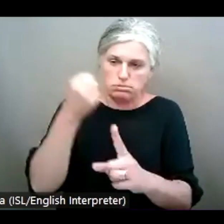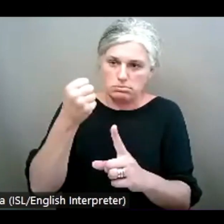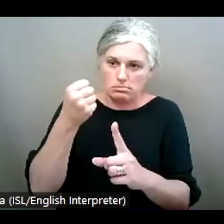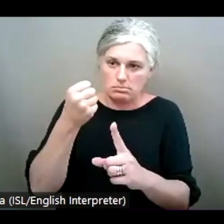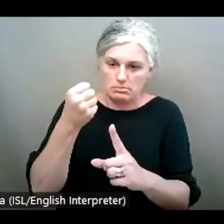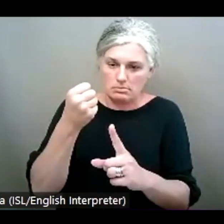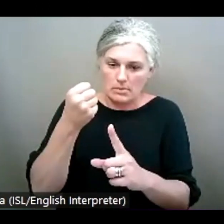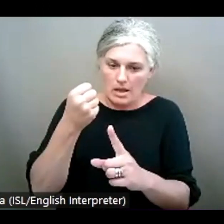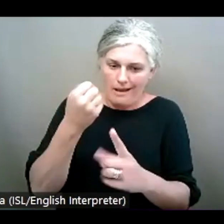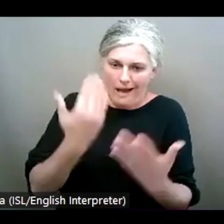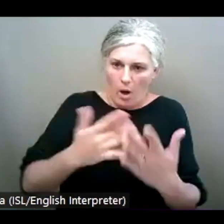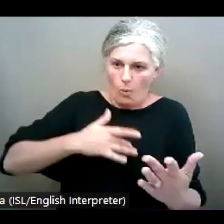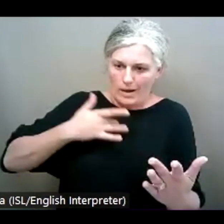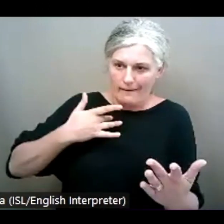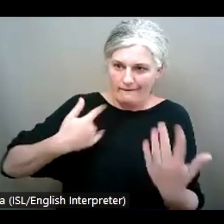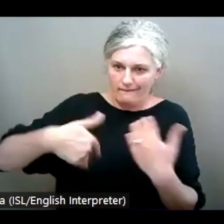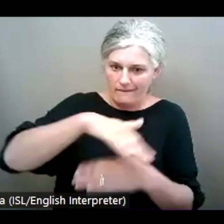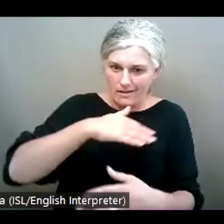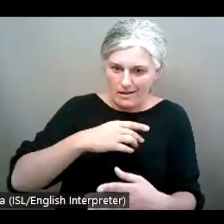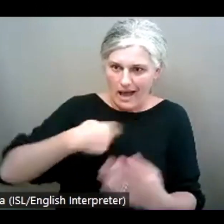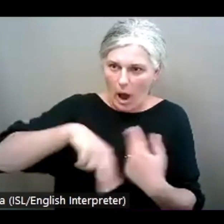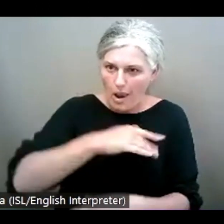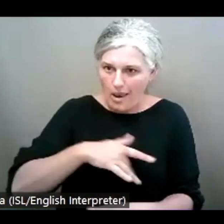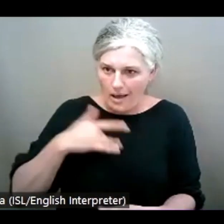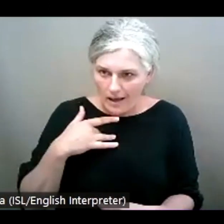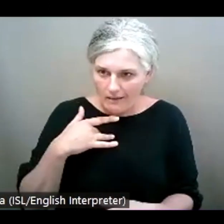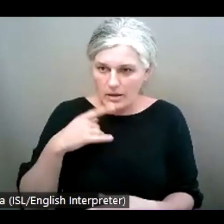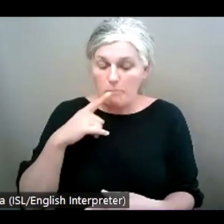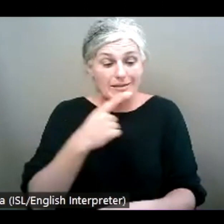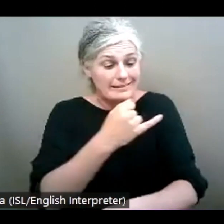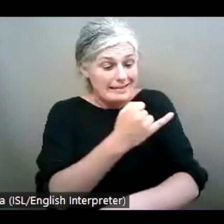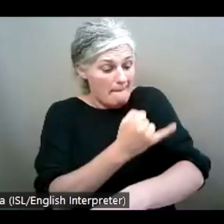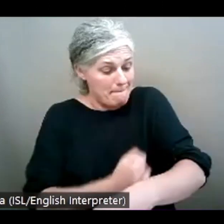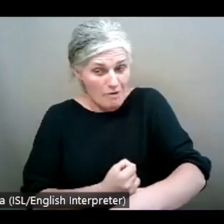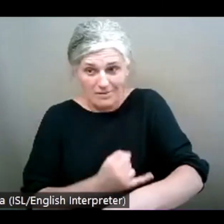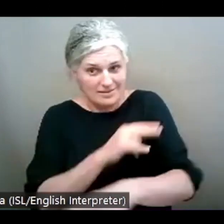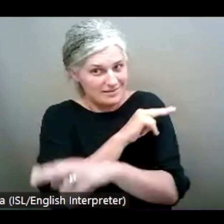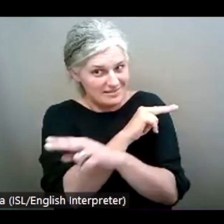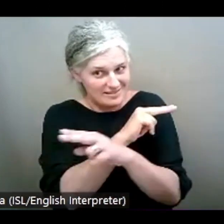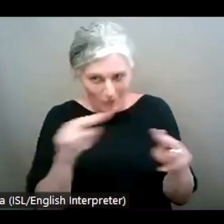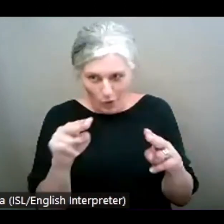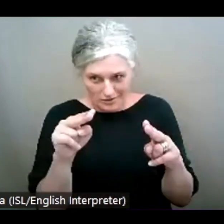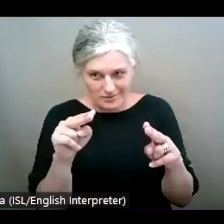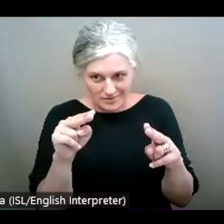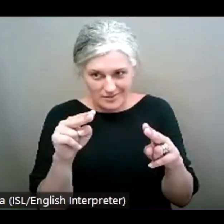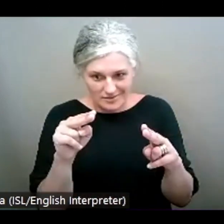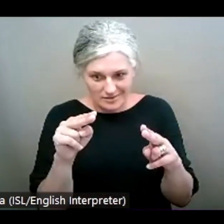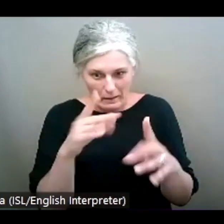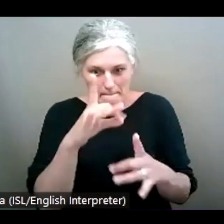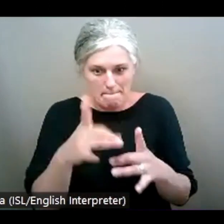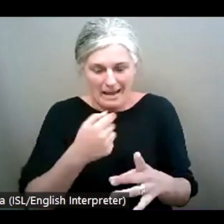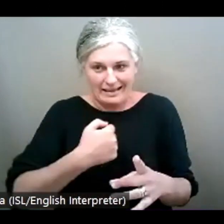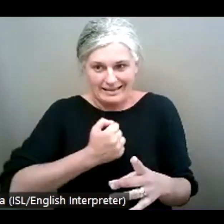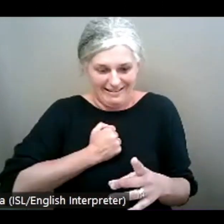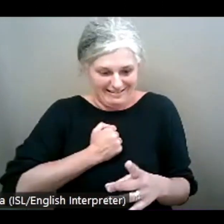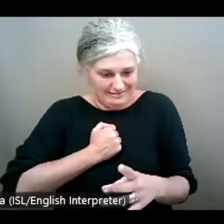we live and our lives. But our impairments are not the things that disable us